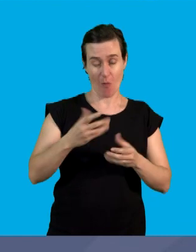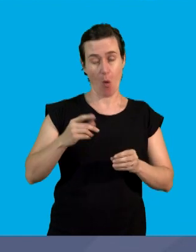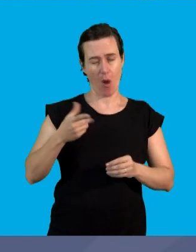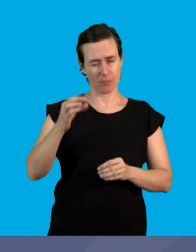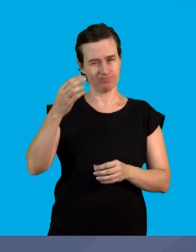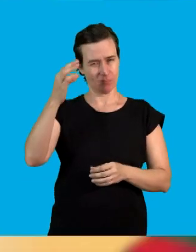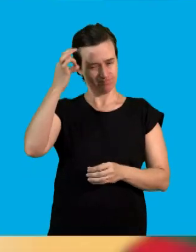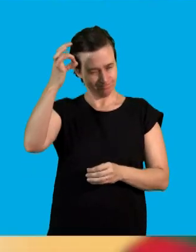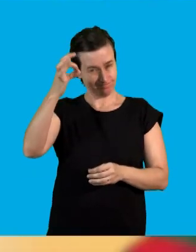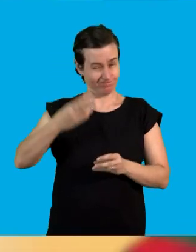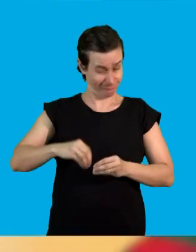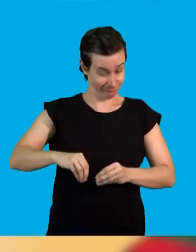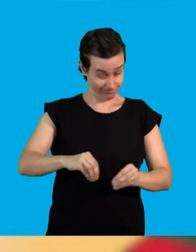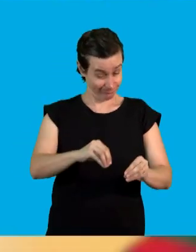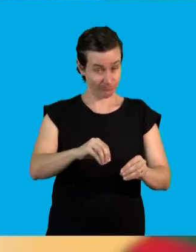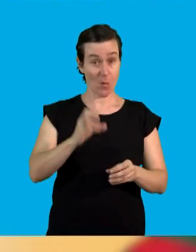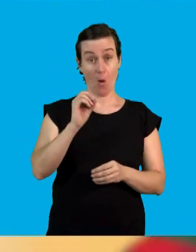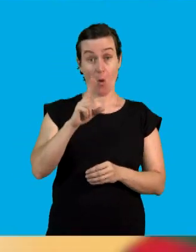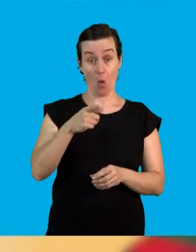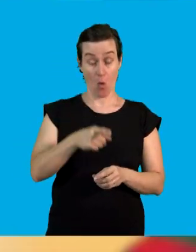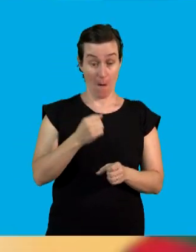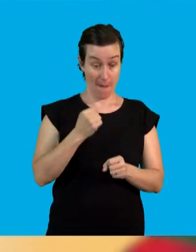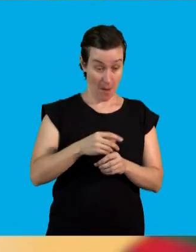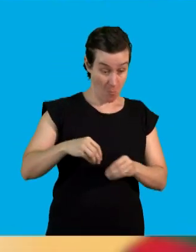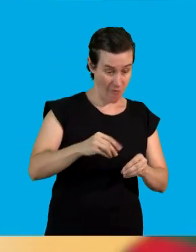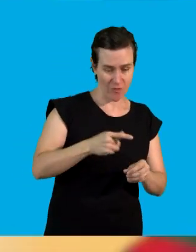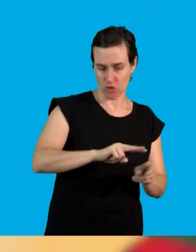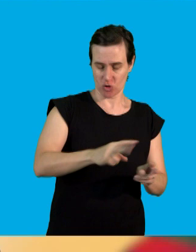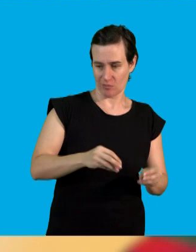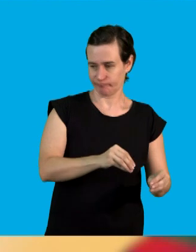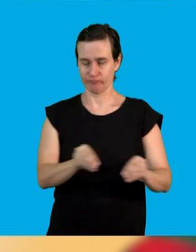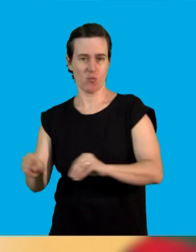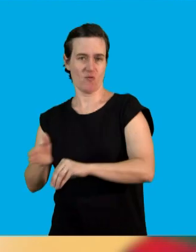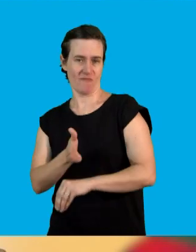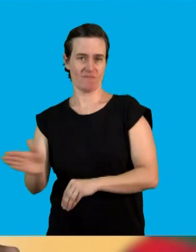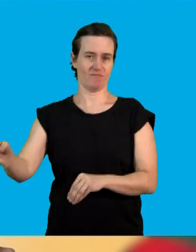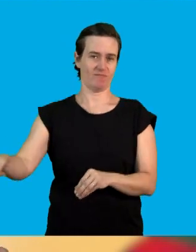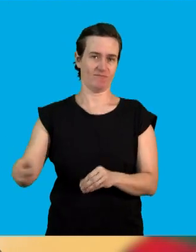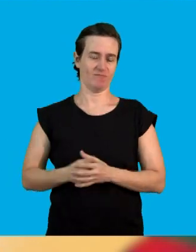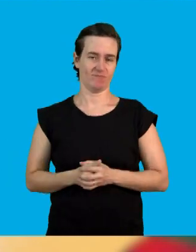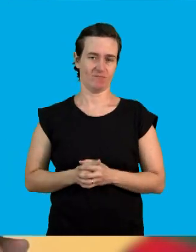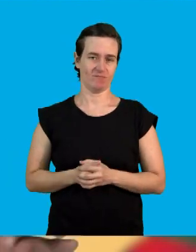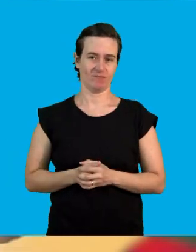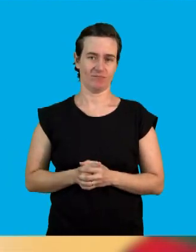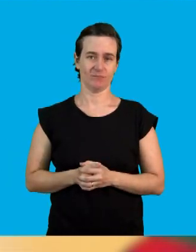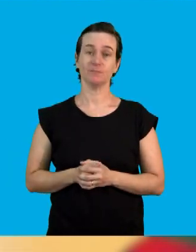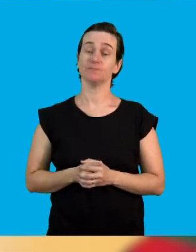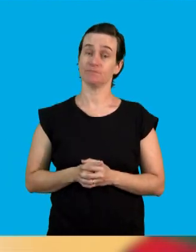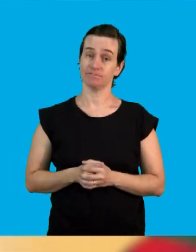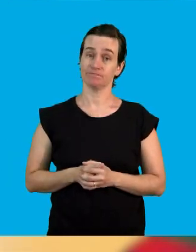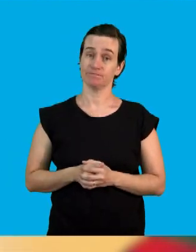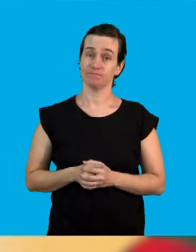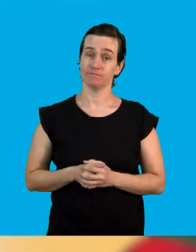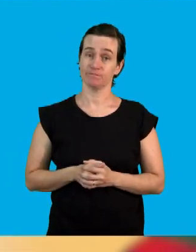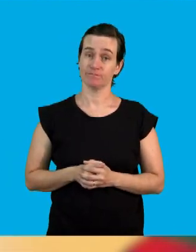move more accurately, can even also make the very same things to change their direction. Now, with that said,